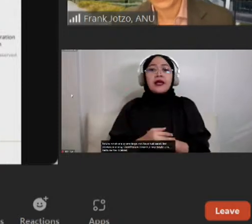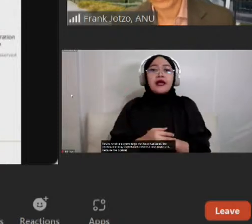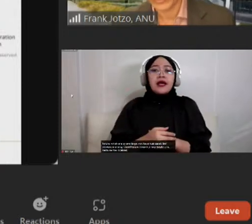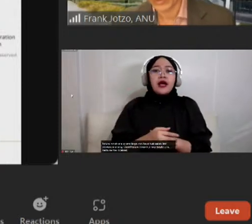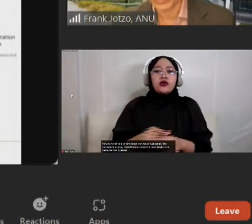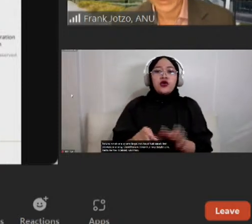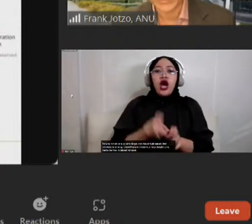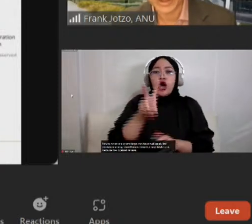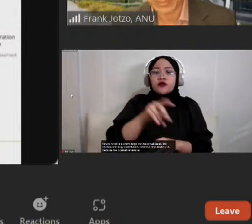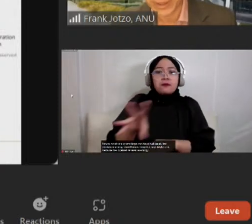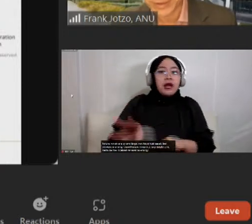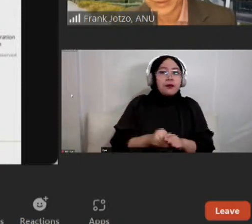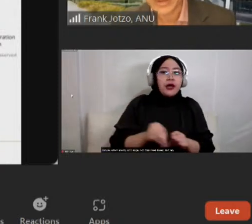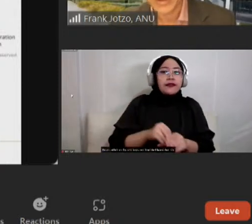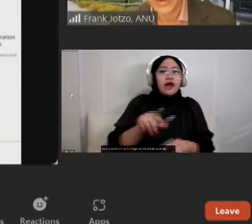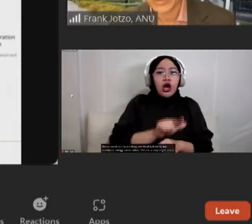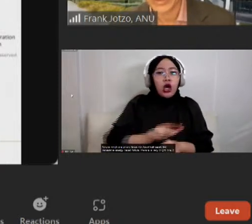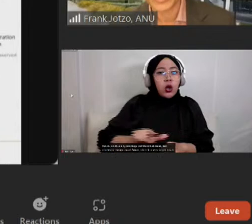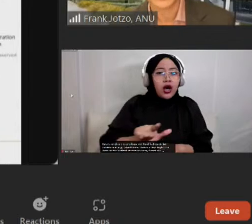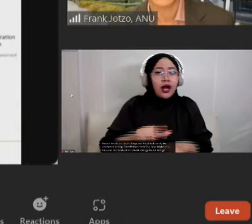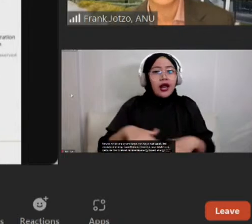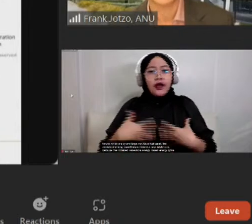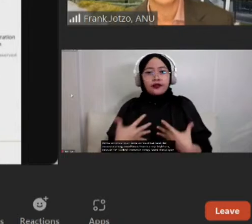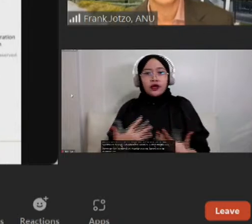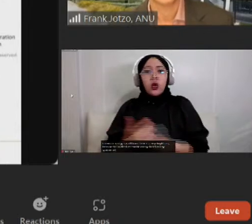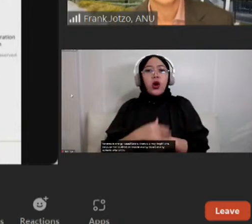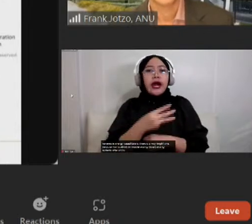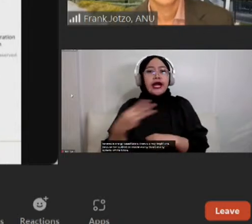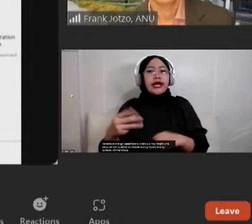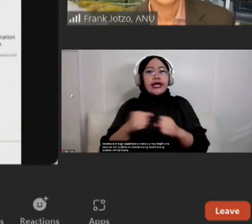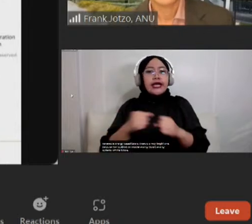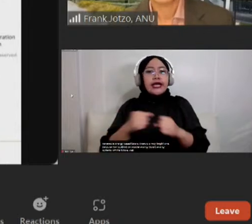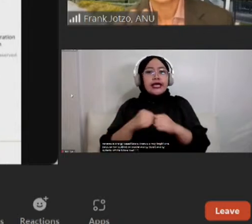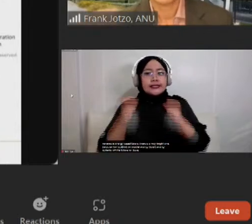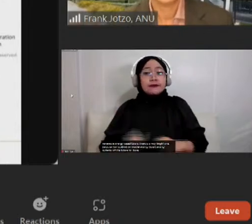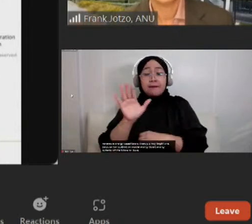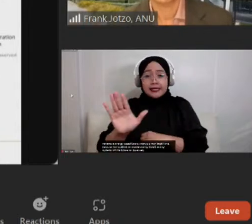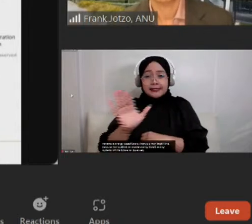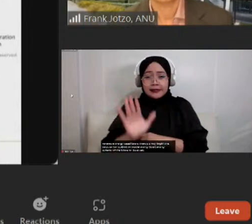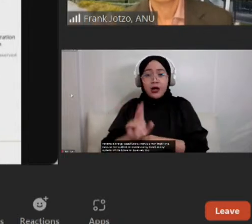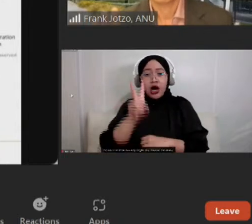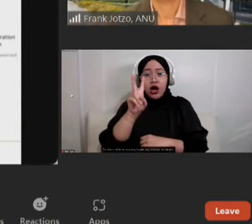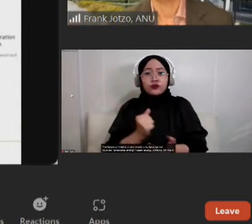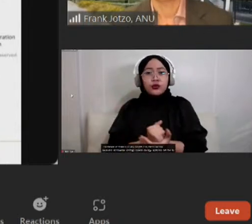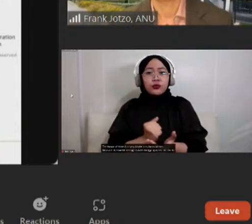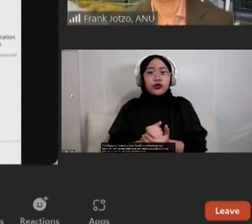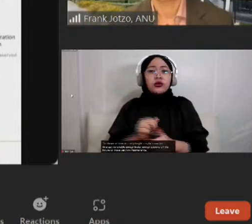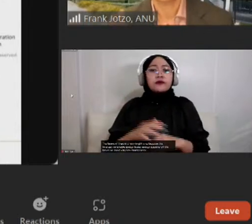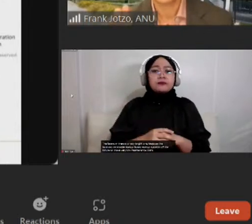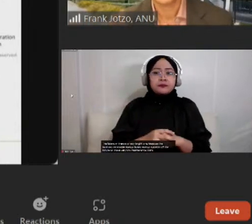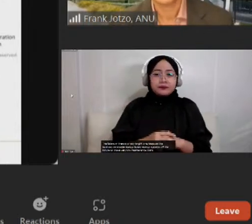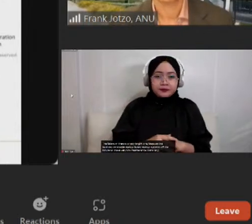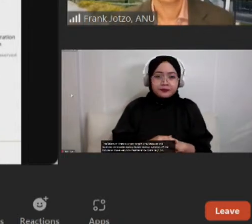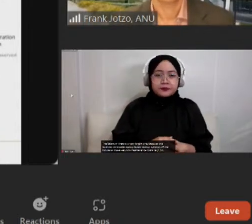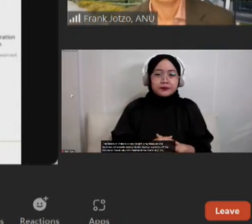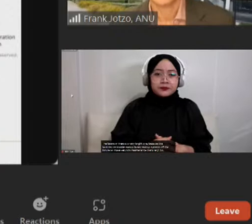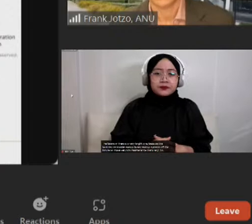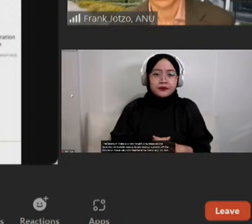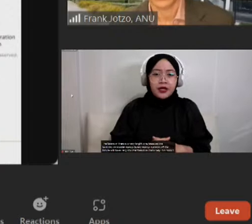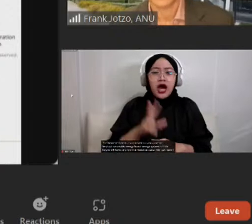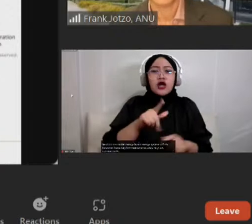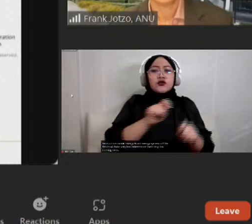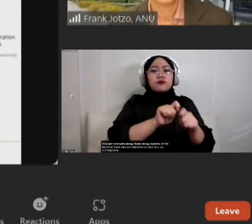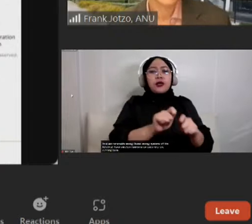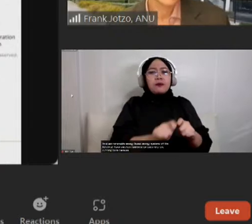localized, renewable energy-based energy systems of the future will have very low maintenance costs, very low